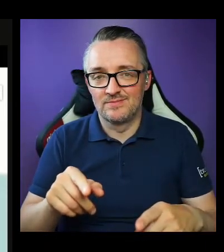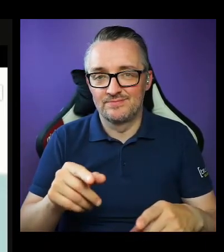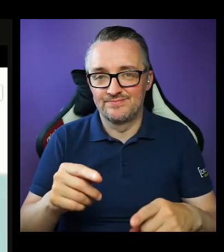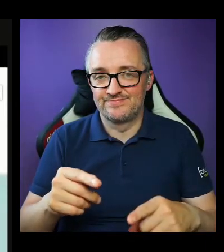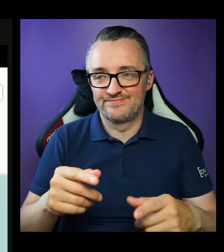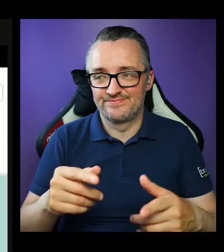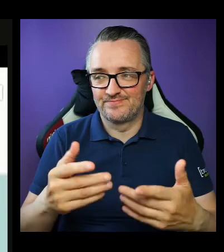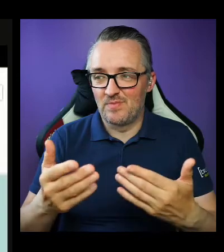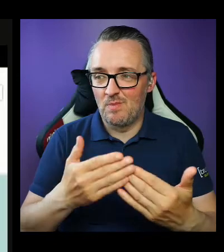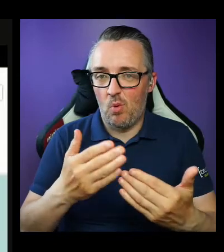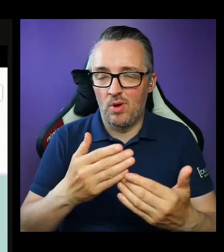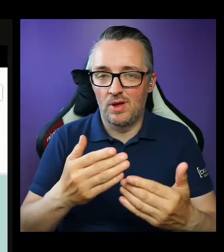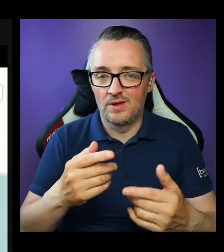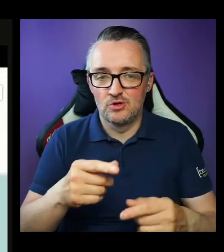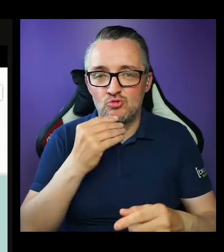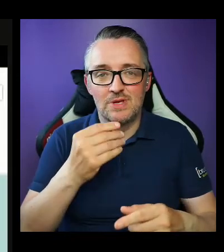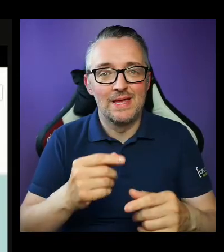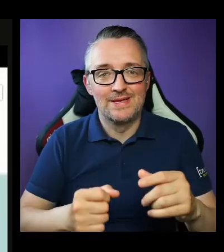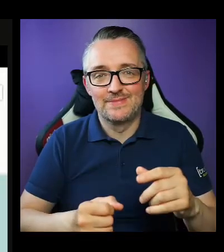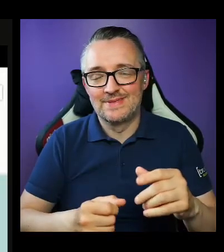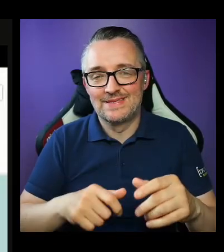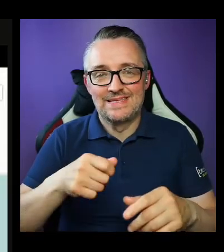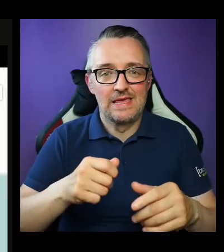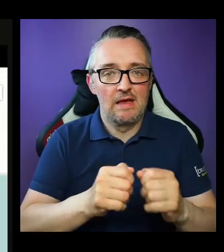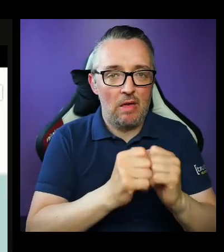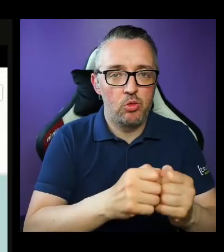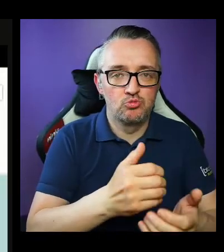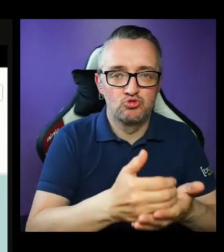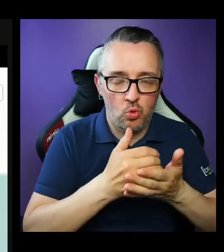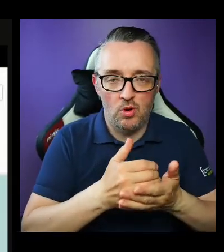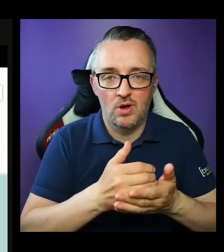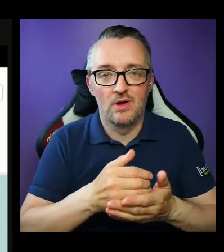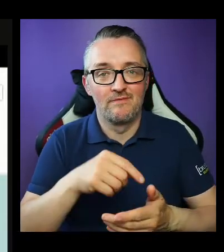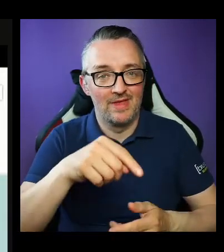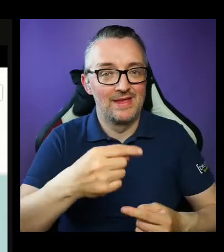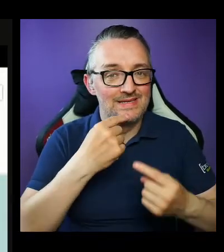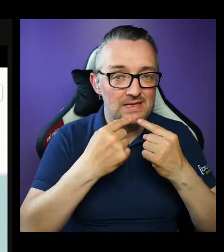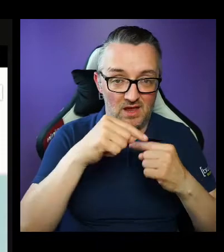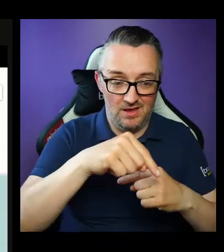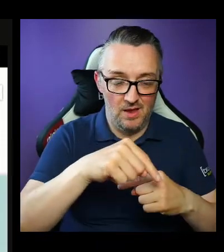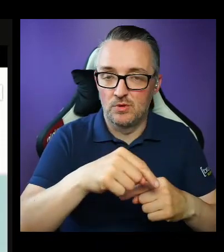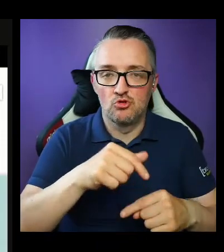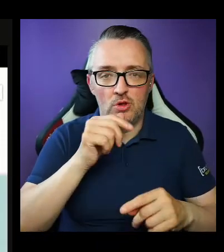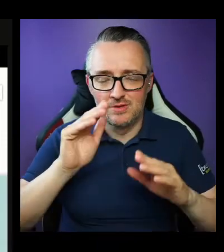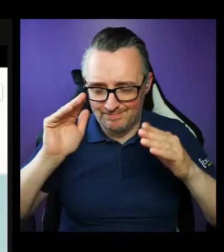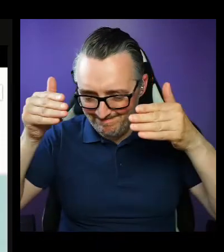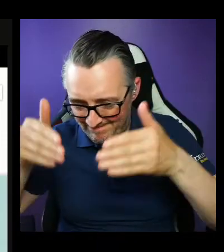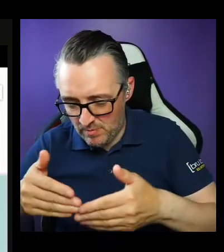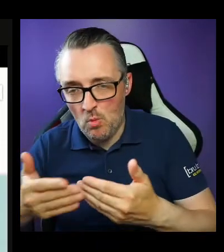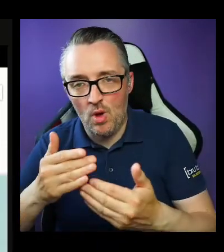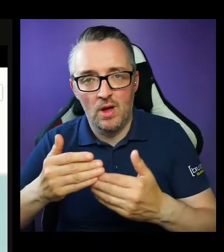like more key value store type of data and not looking into the more advanced